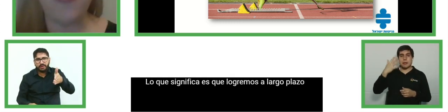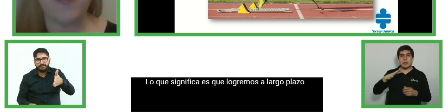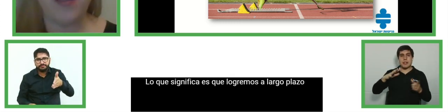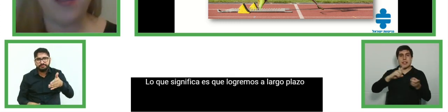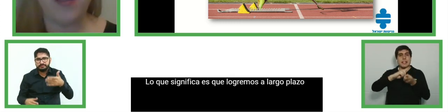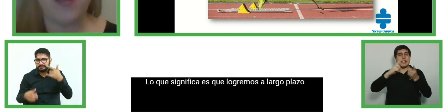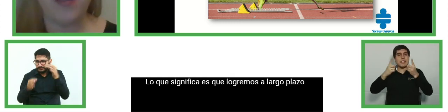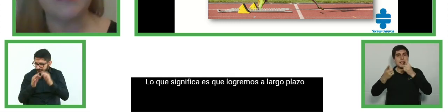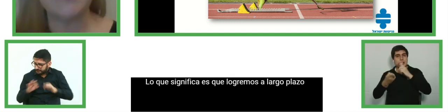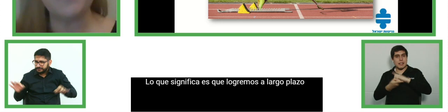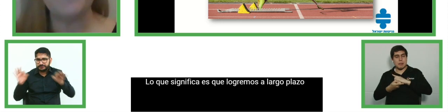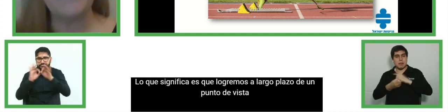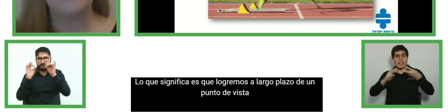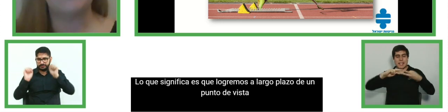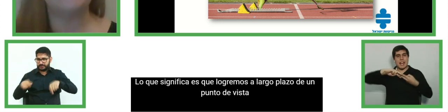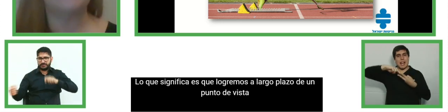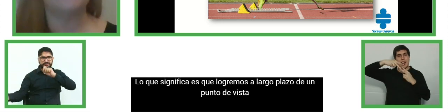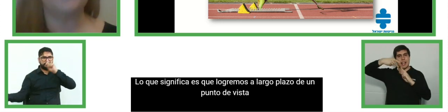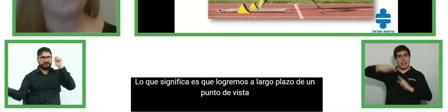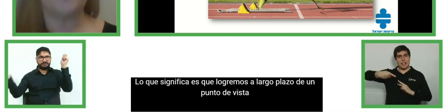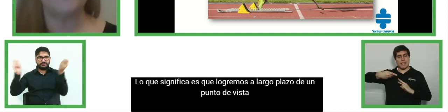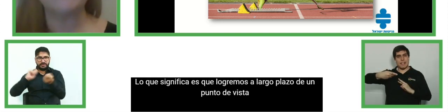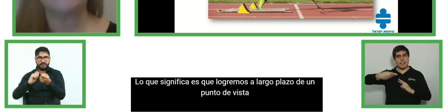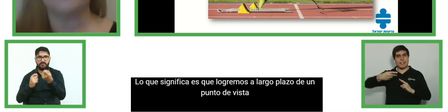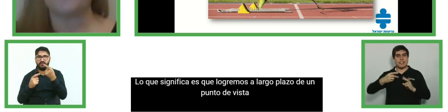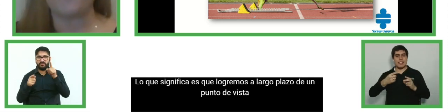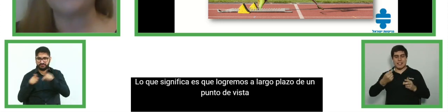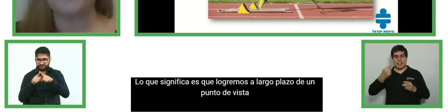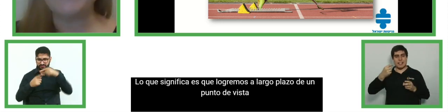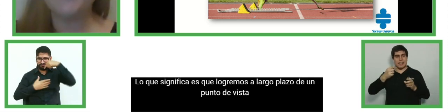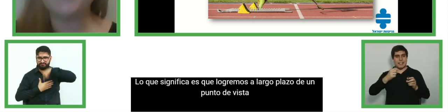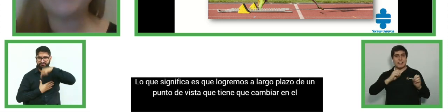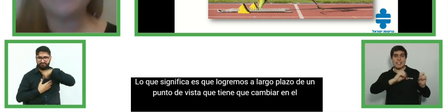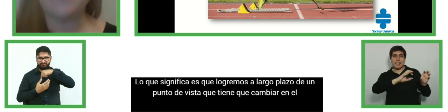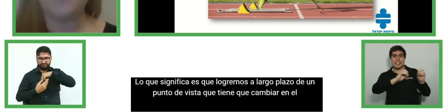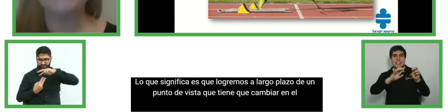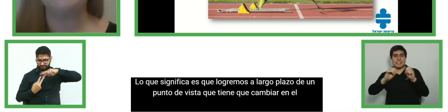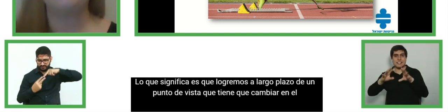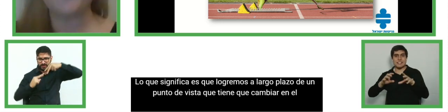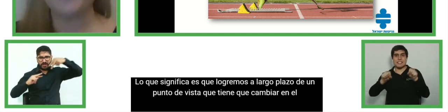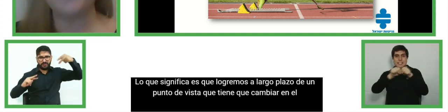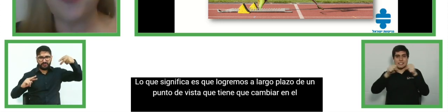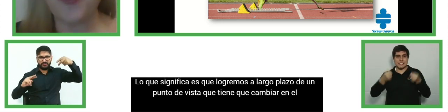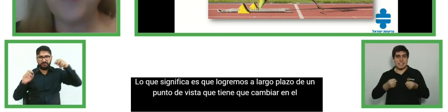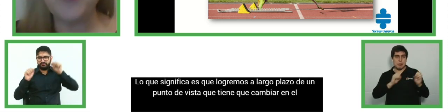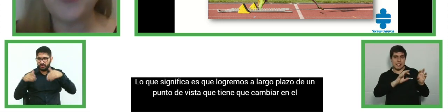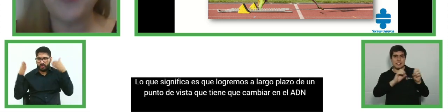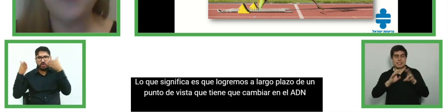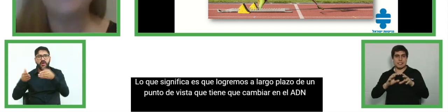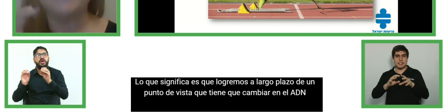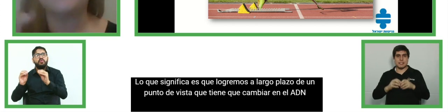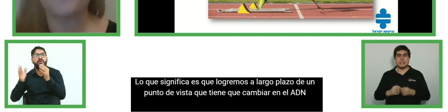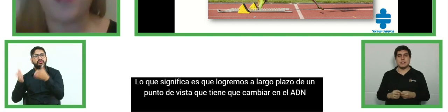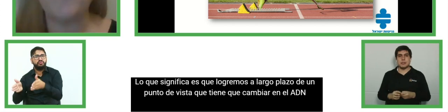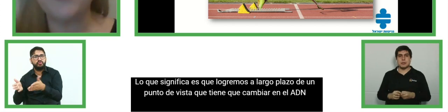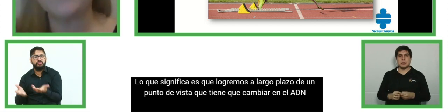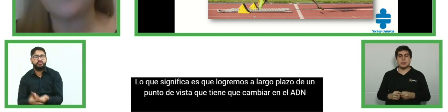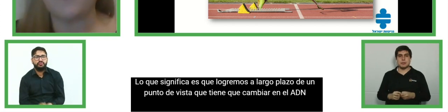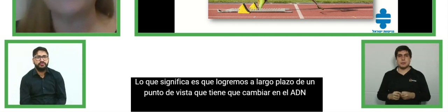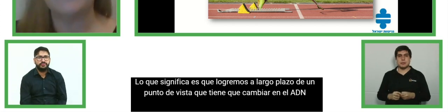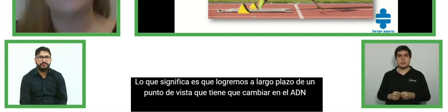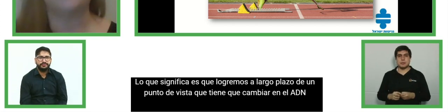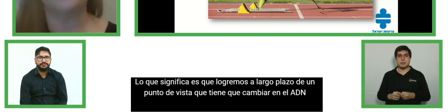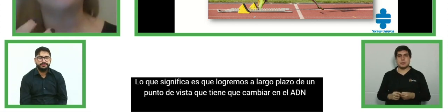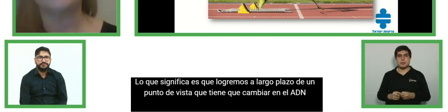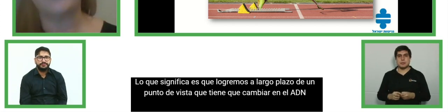always quote Whitney Houston, "I believe the children are our future." This is where we should start in order to change the DNA of society.